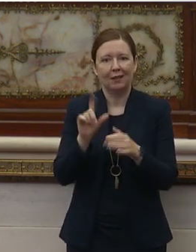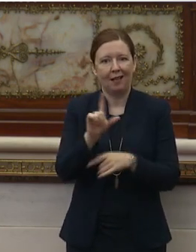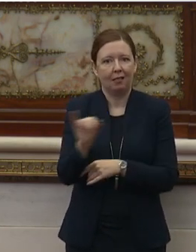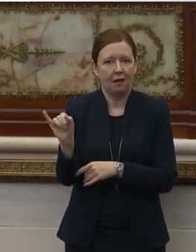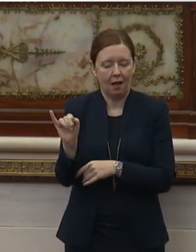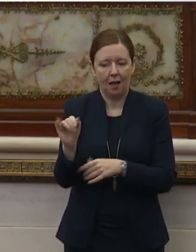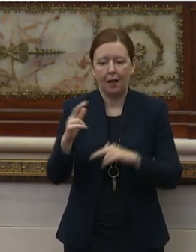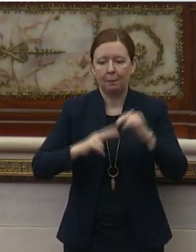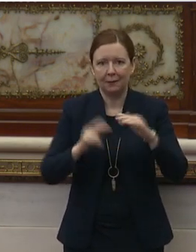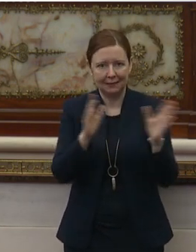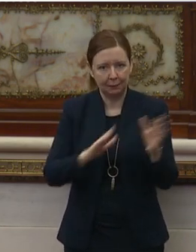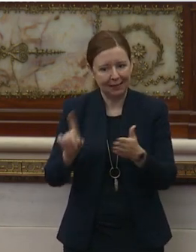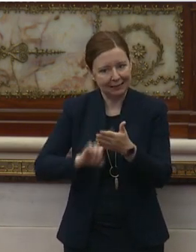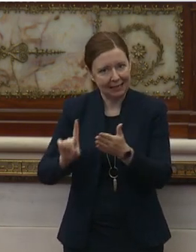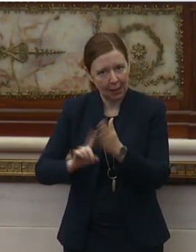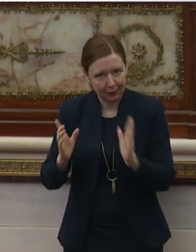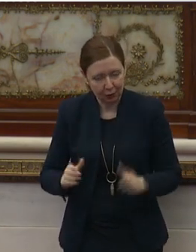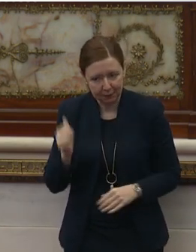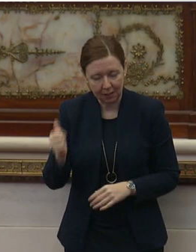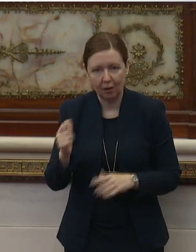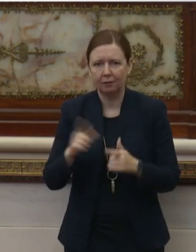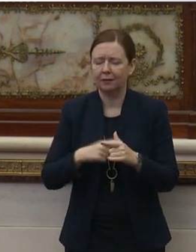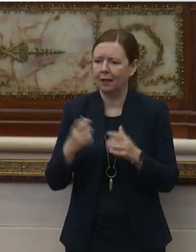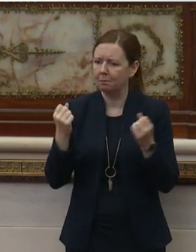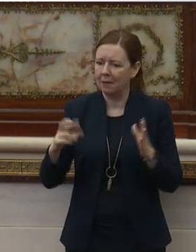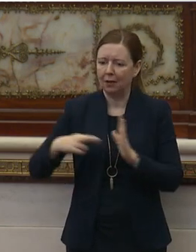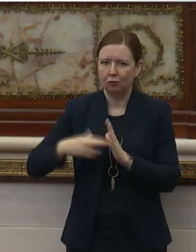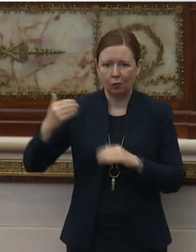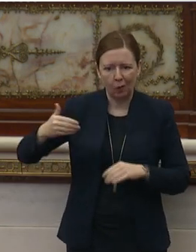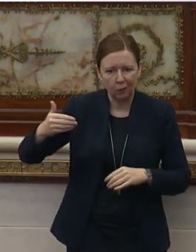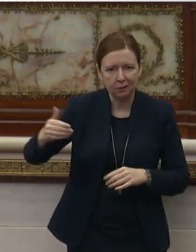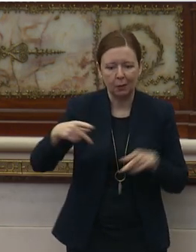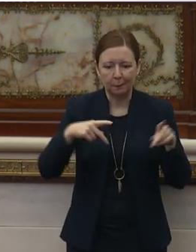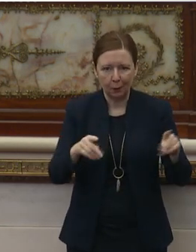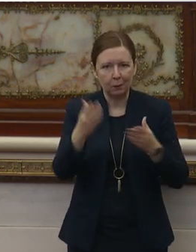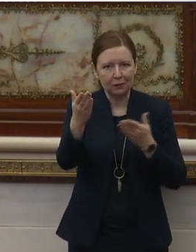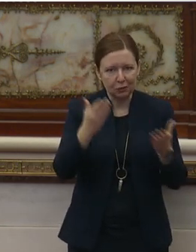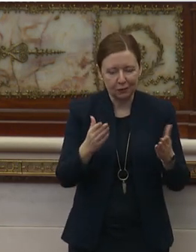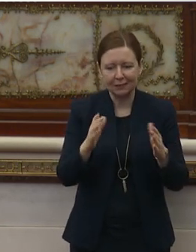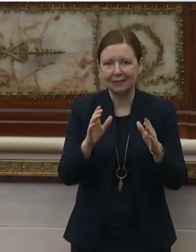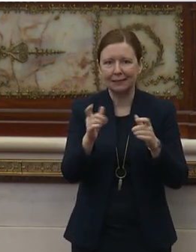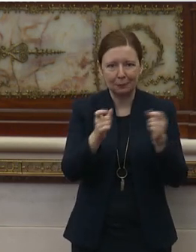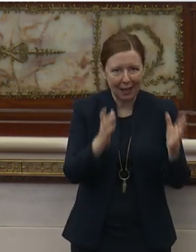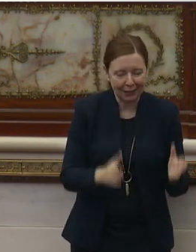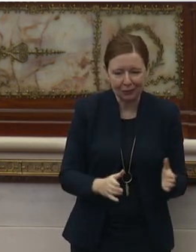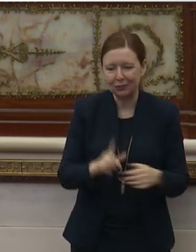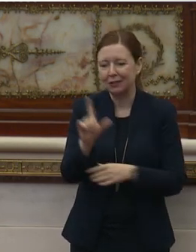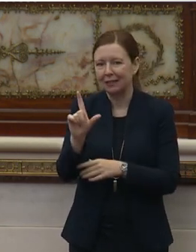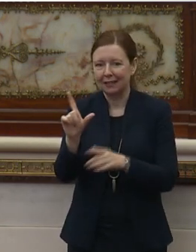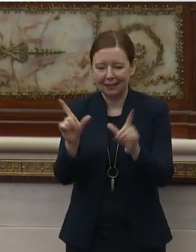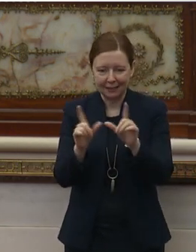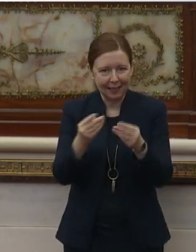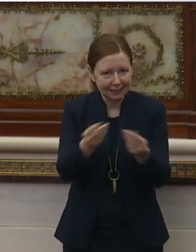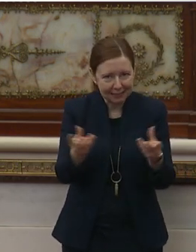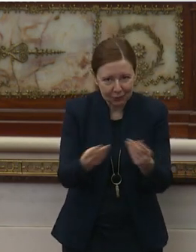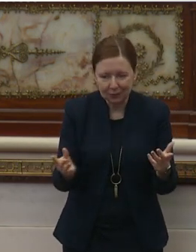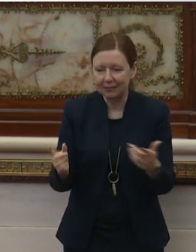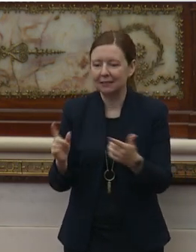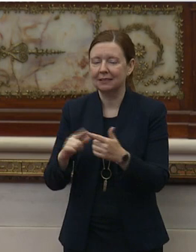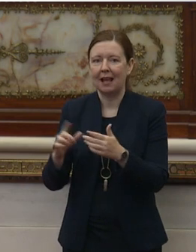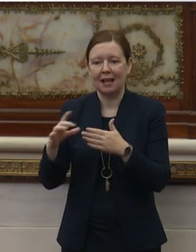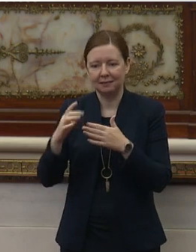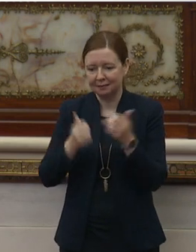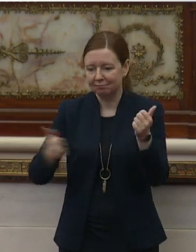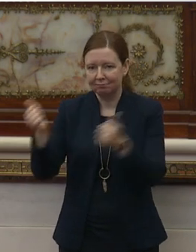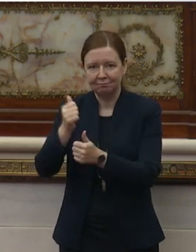building plans examiner, later held many roles as a permit services manager, chief code engineer, head of license issuance, and head of the real estate certification